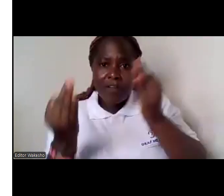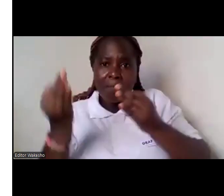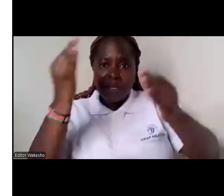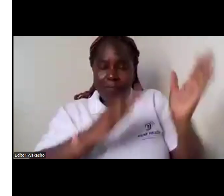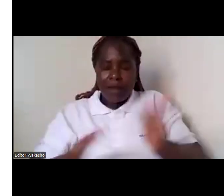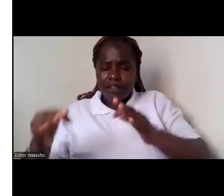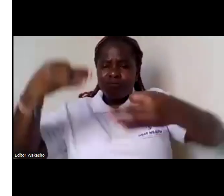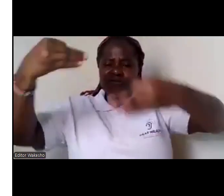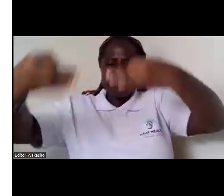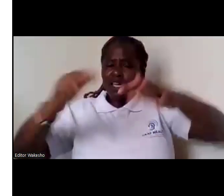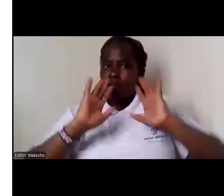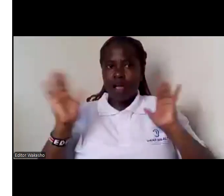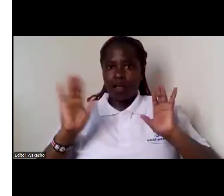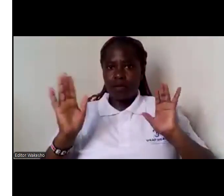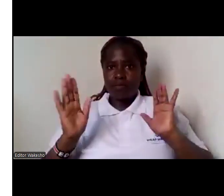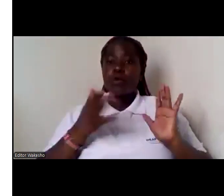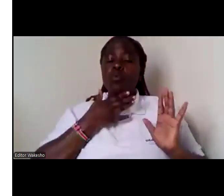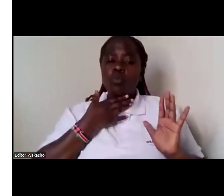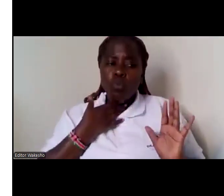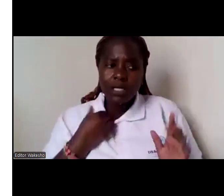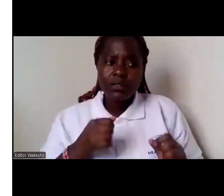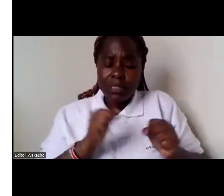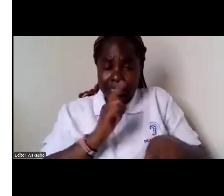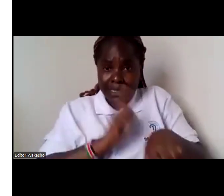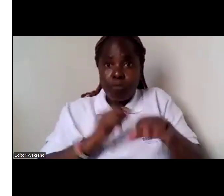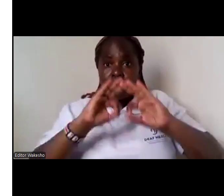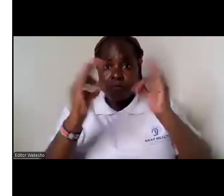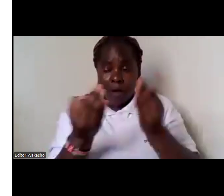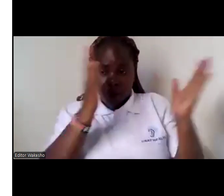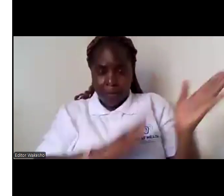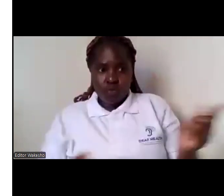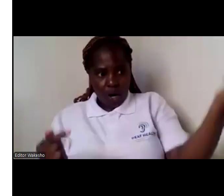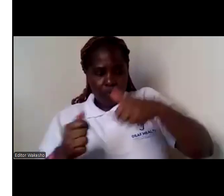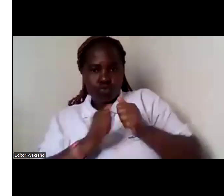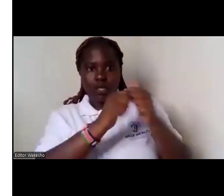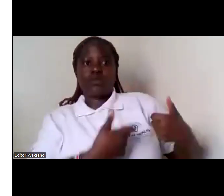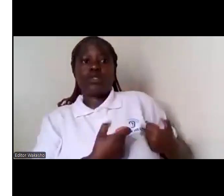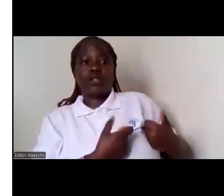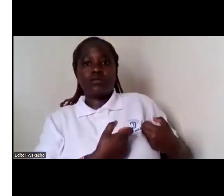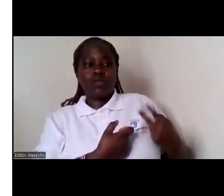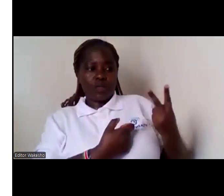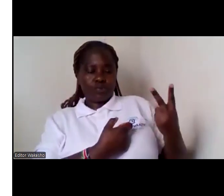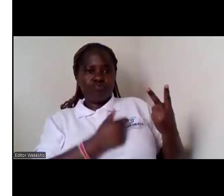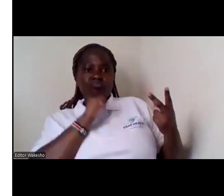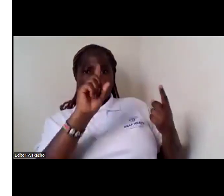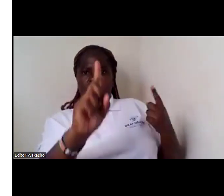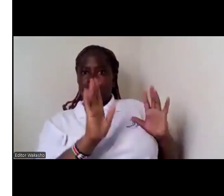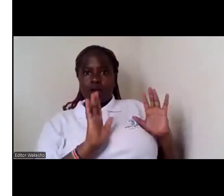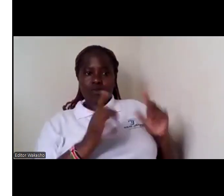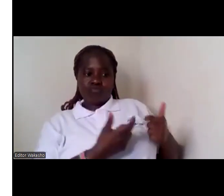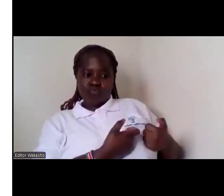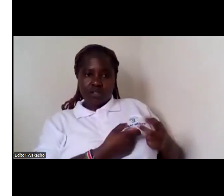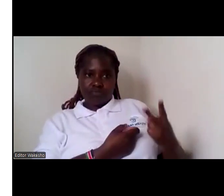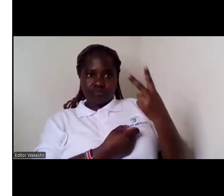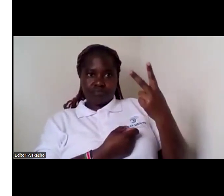advocate for patients to come with their partners if you have a partner. And it's something that we should almost like have